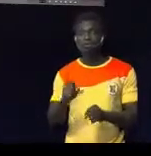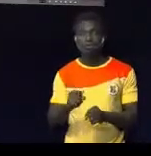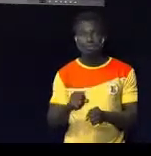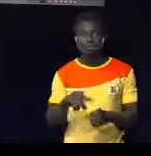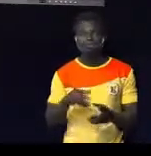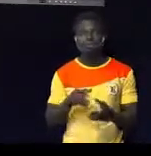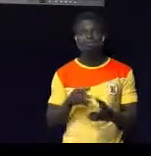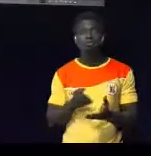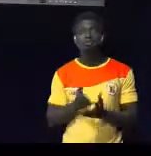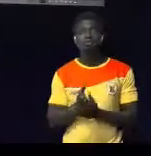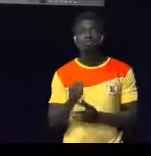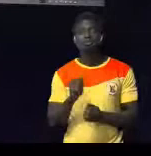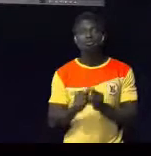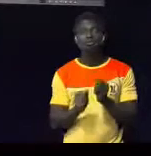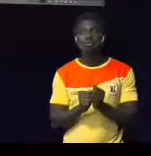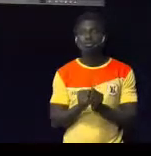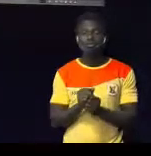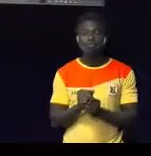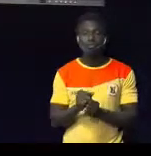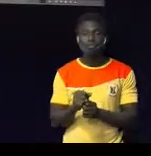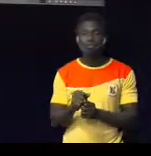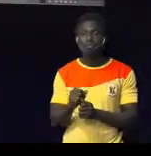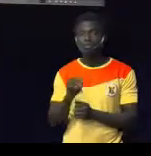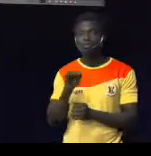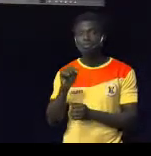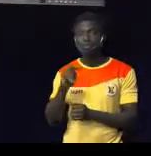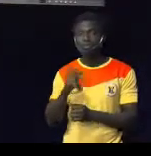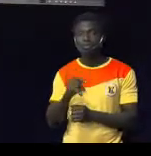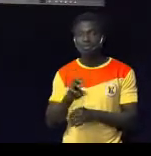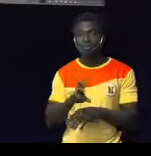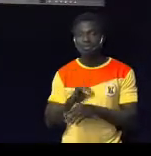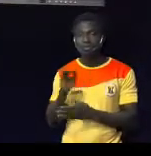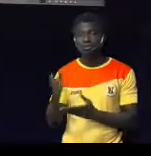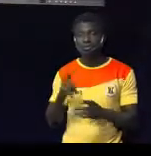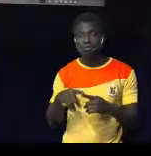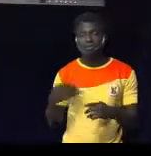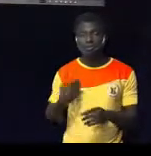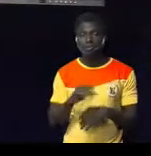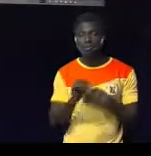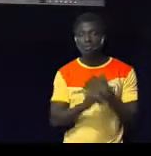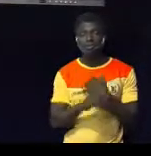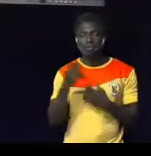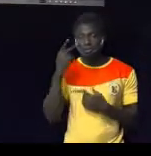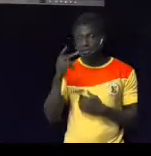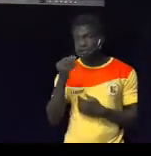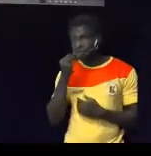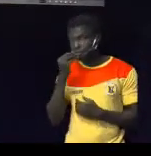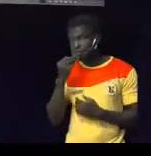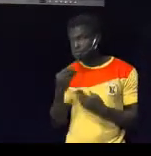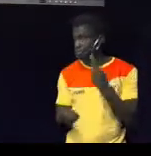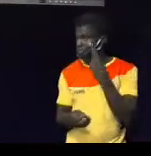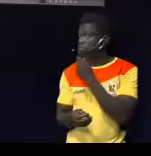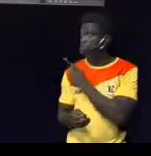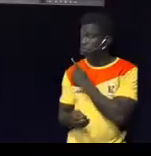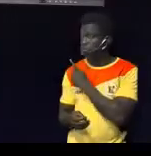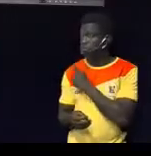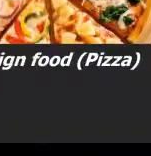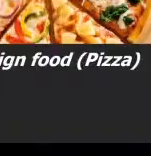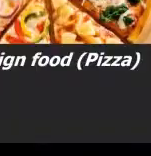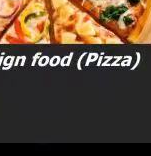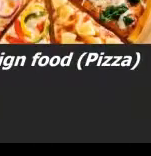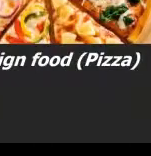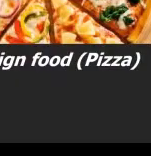culture have been brought into our country. Let's look at the food here. Now, you can see from this picture, this